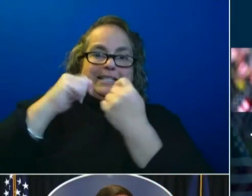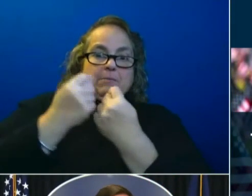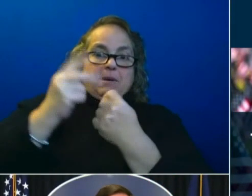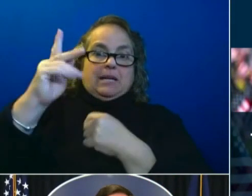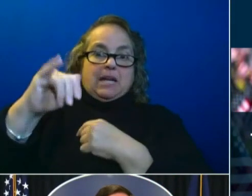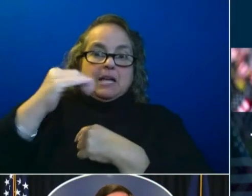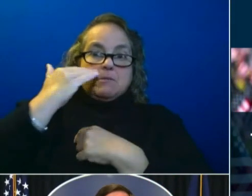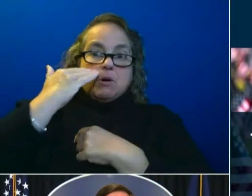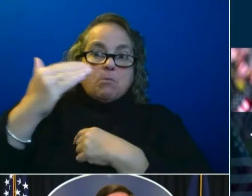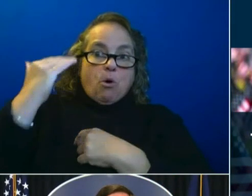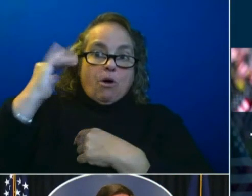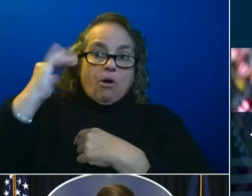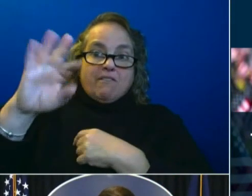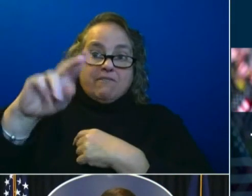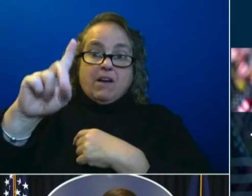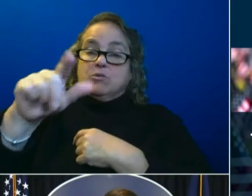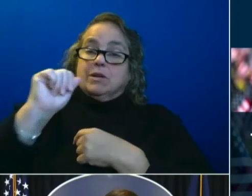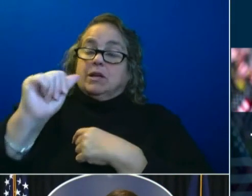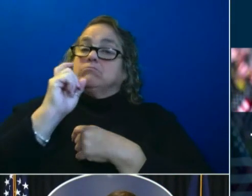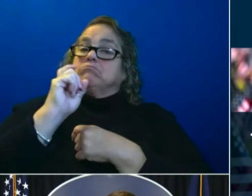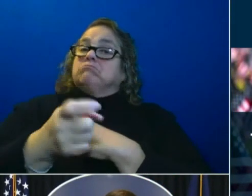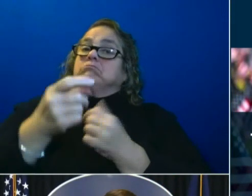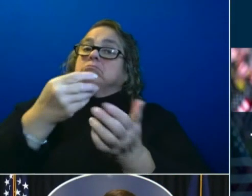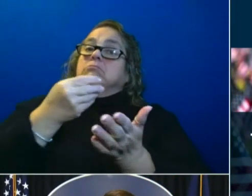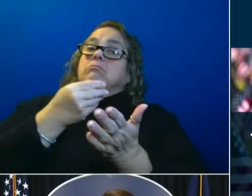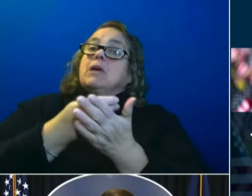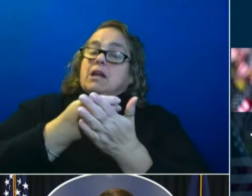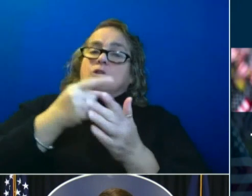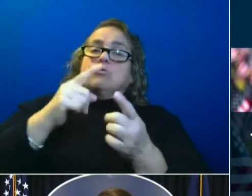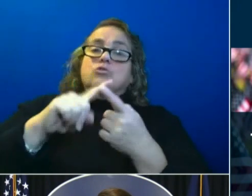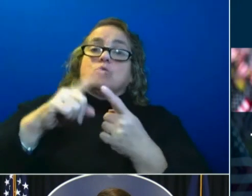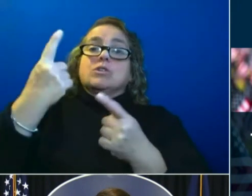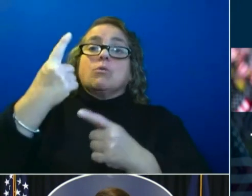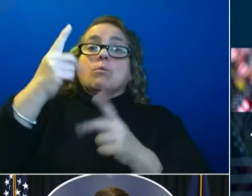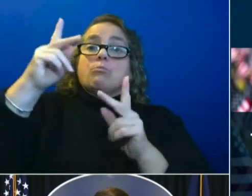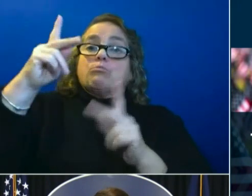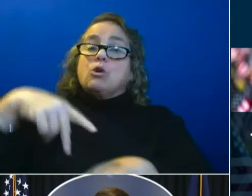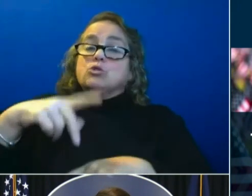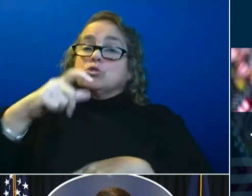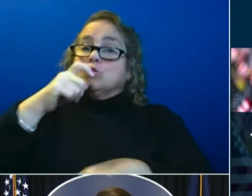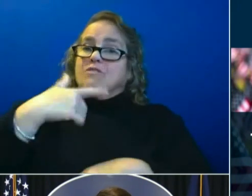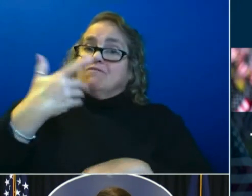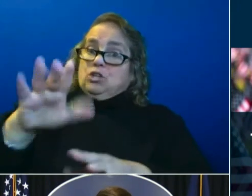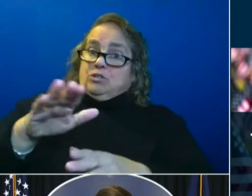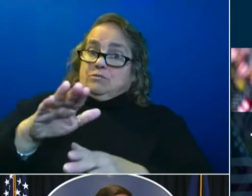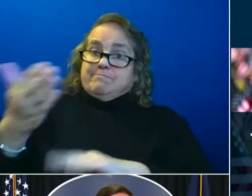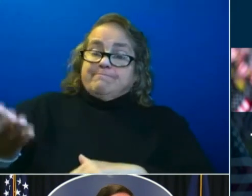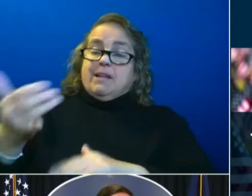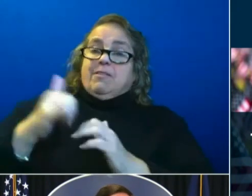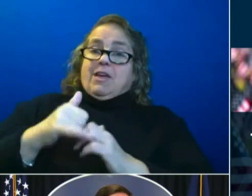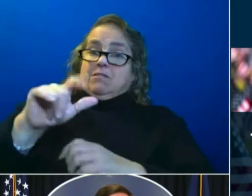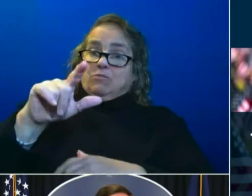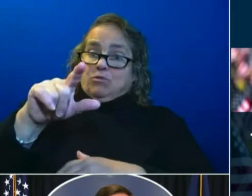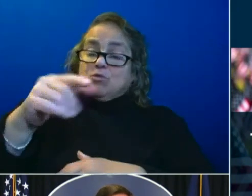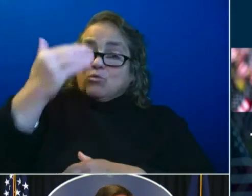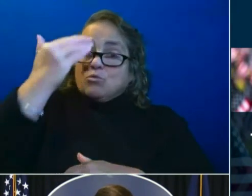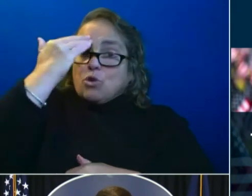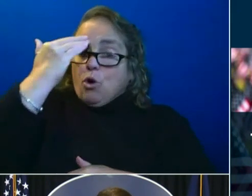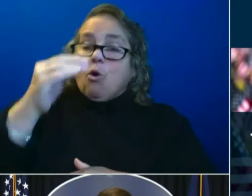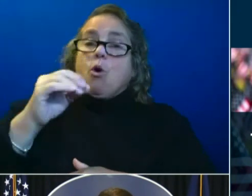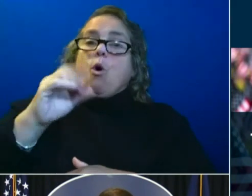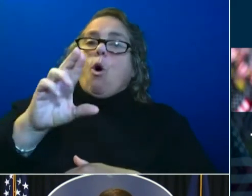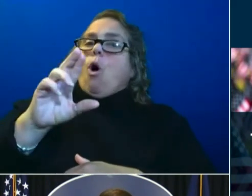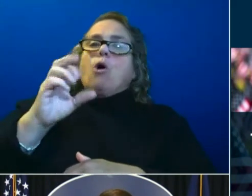have lost or someone they want to honor. All donations are tax deductible, and donors will receive a receipt for tax purposes